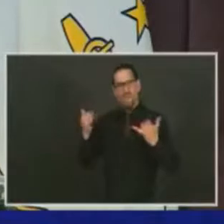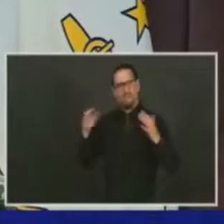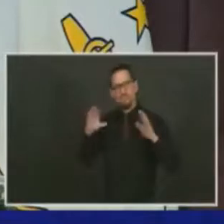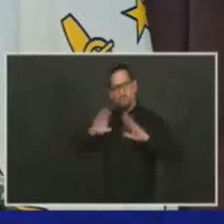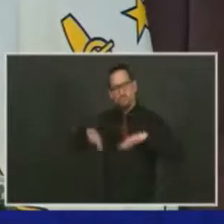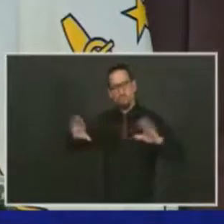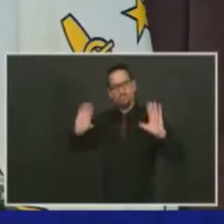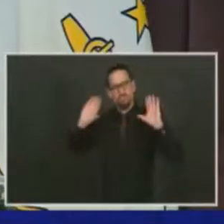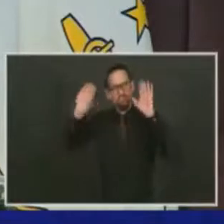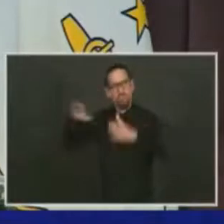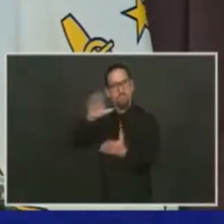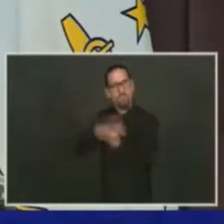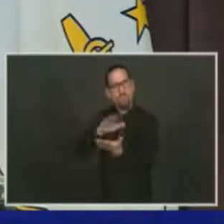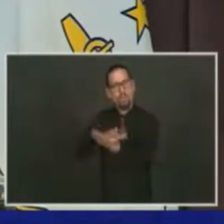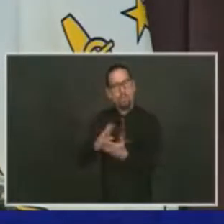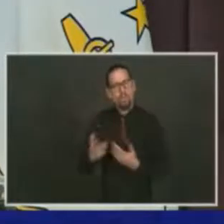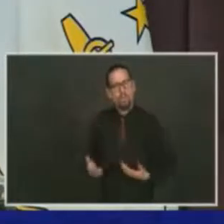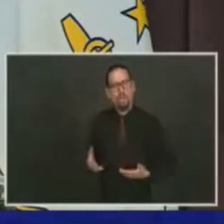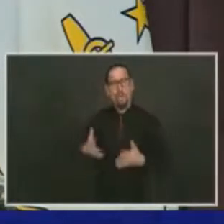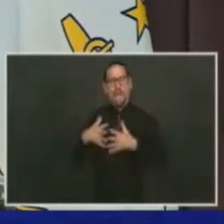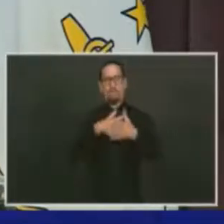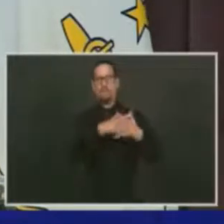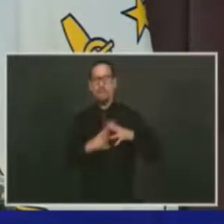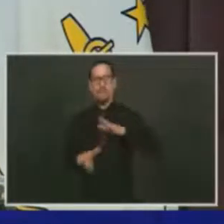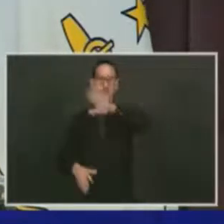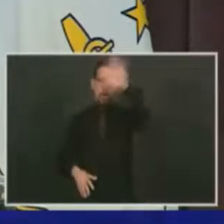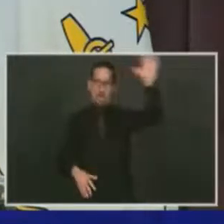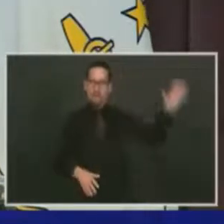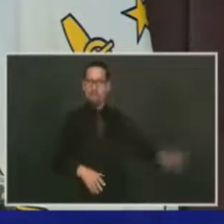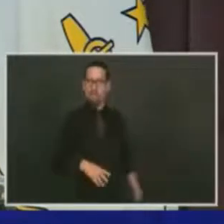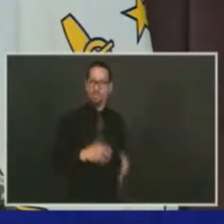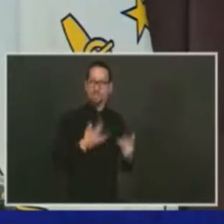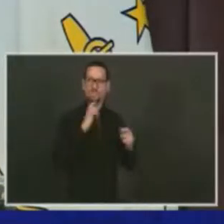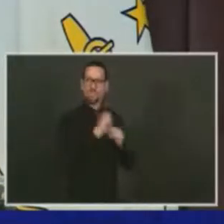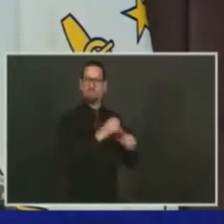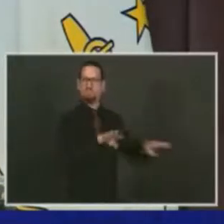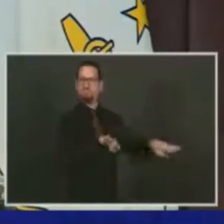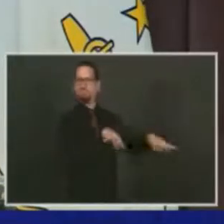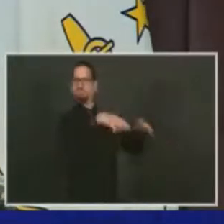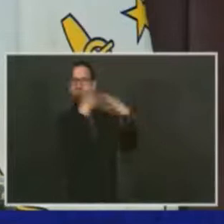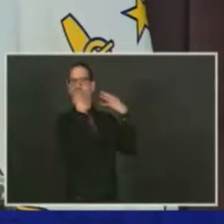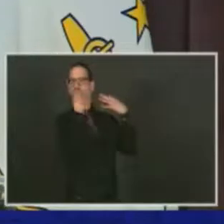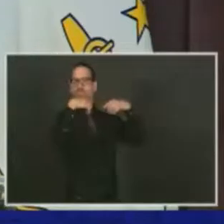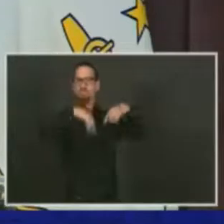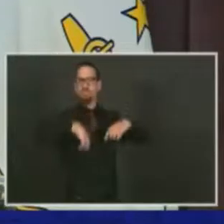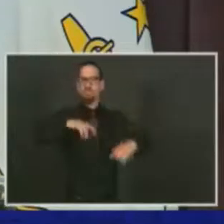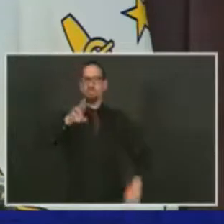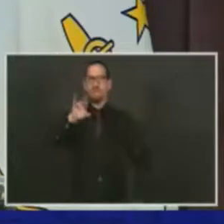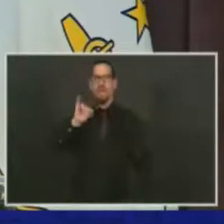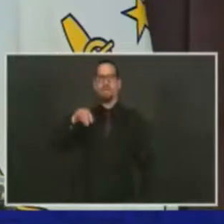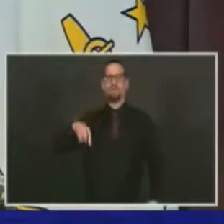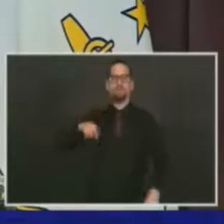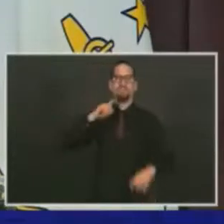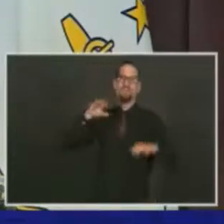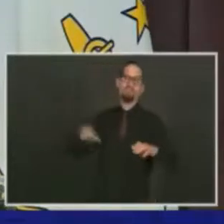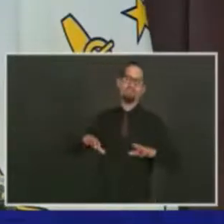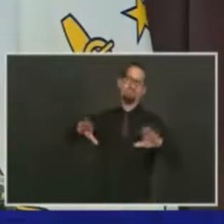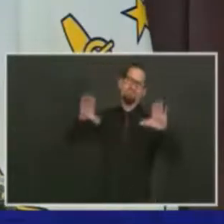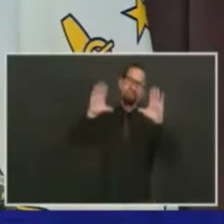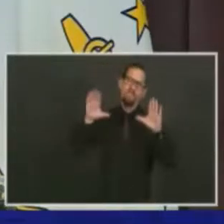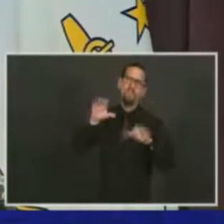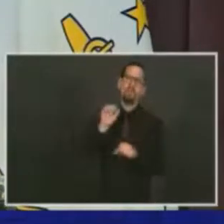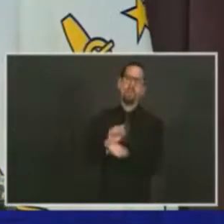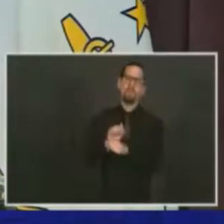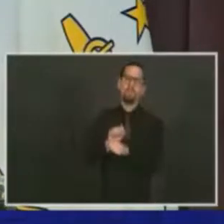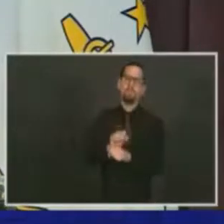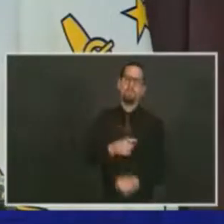So what that tells me is that Rhode Island is capable of great things. You are capable of